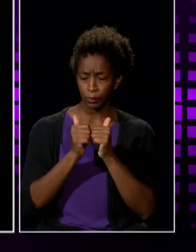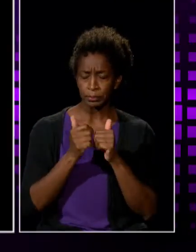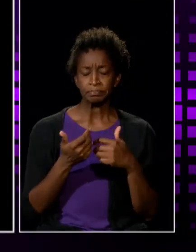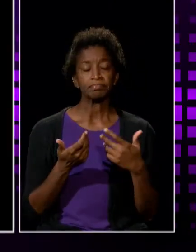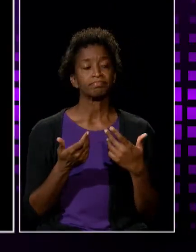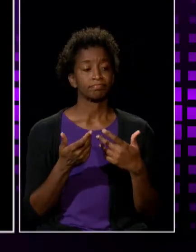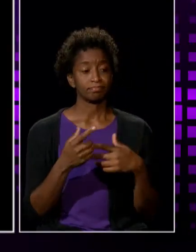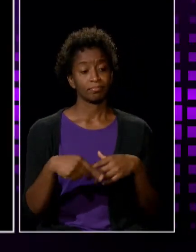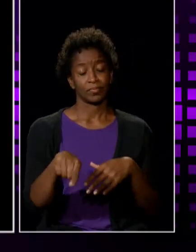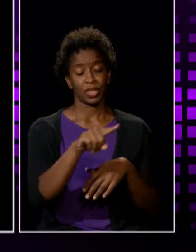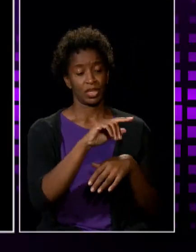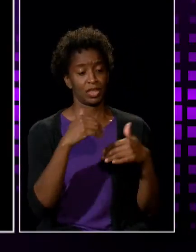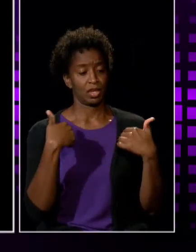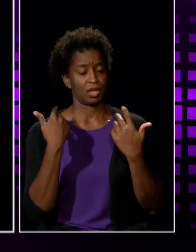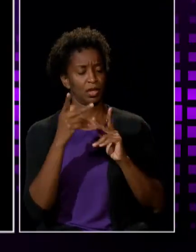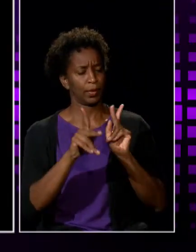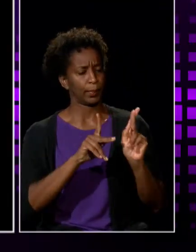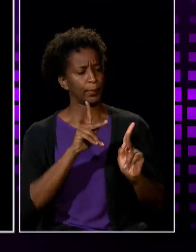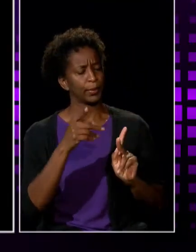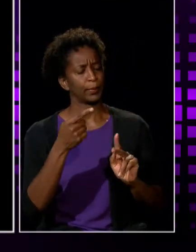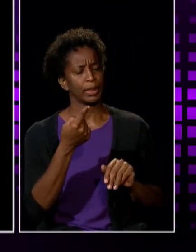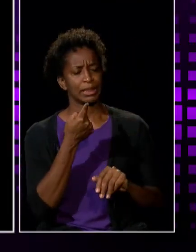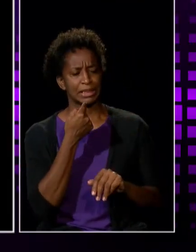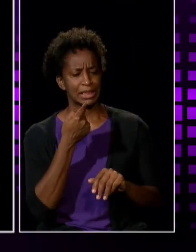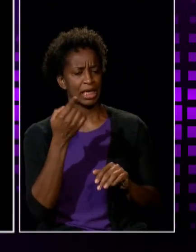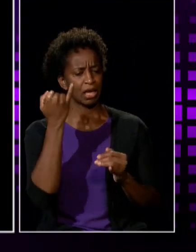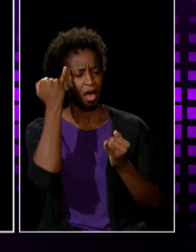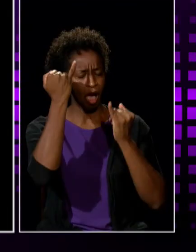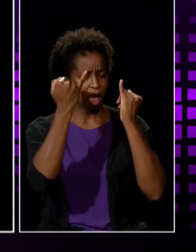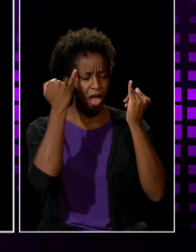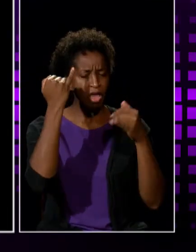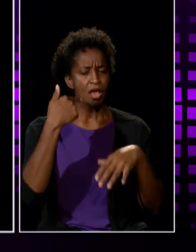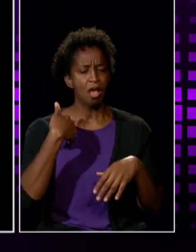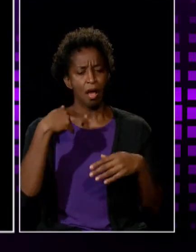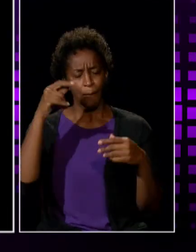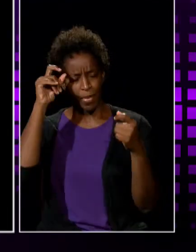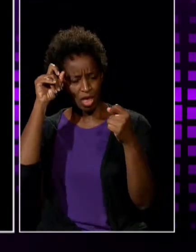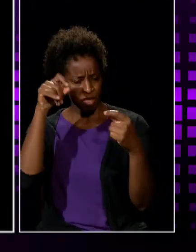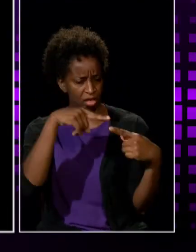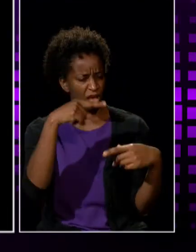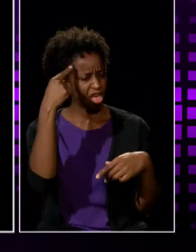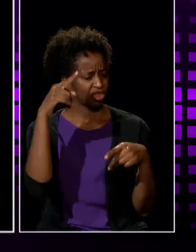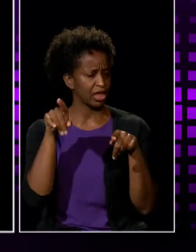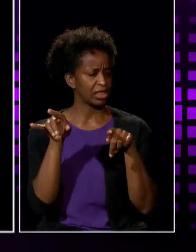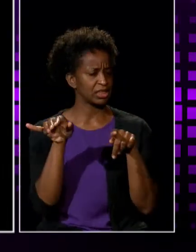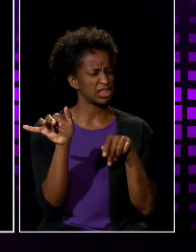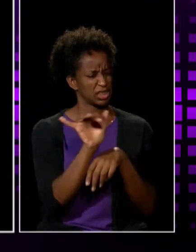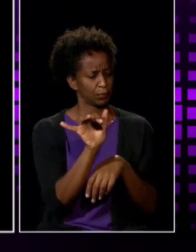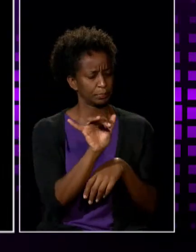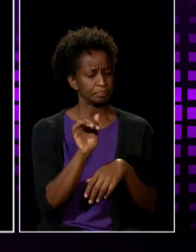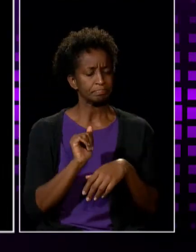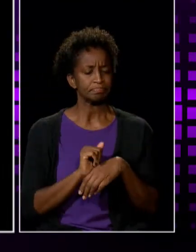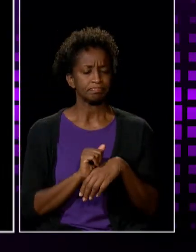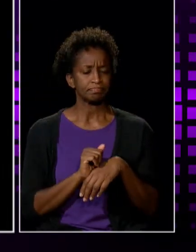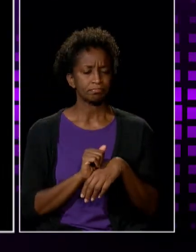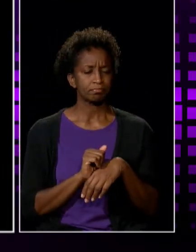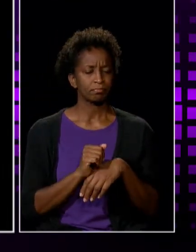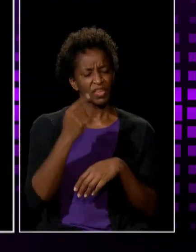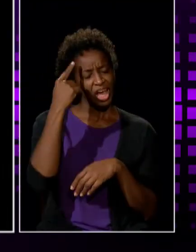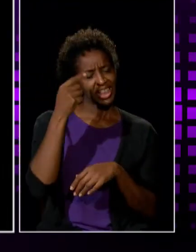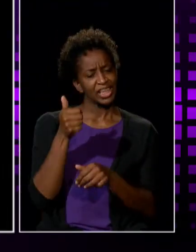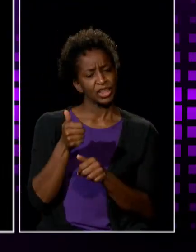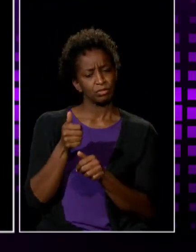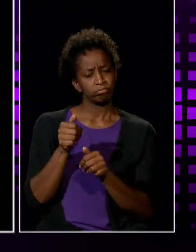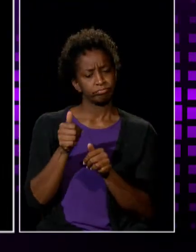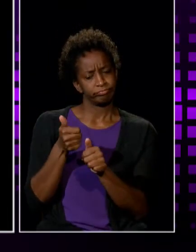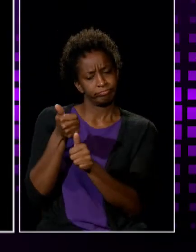think it's a matter of how you view it for yourself. For me, I believe that it shows that we take matters